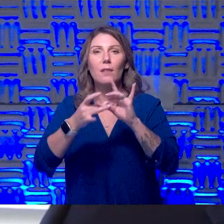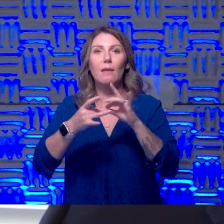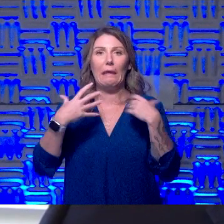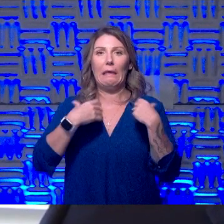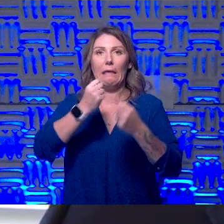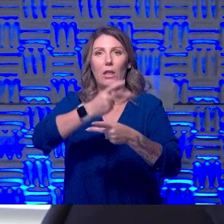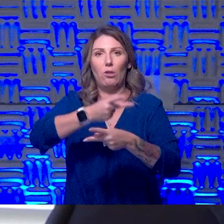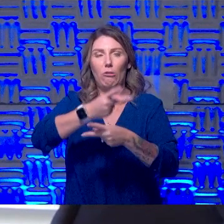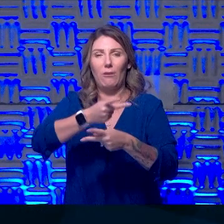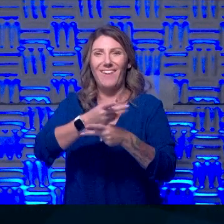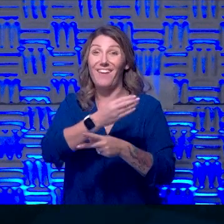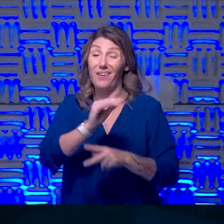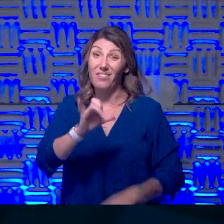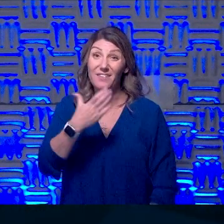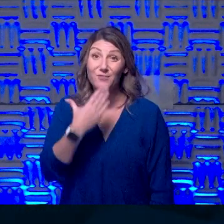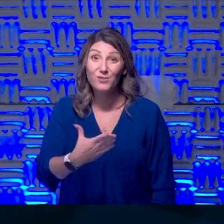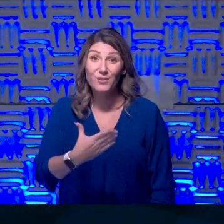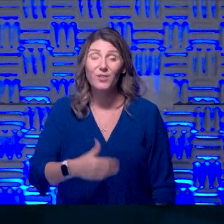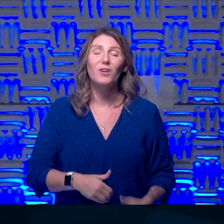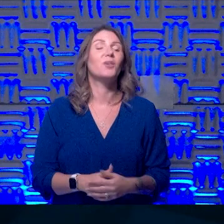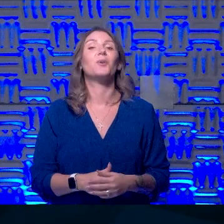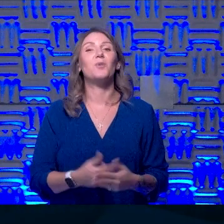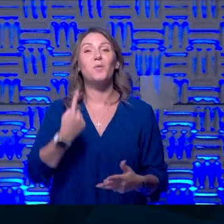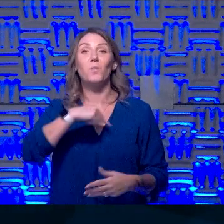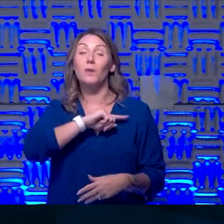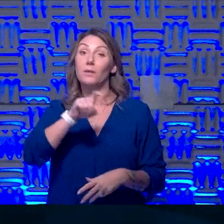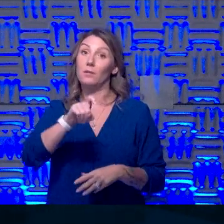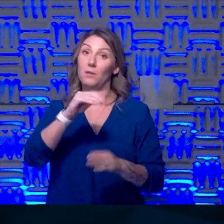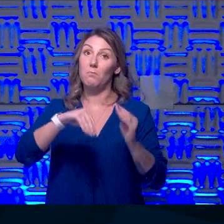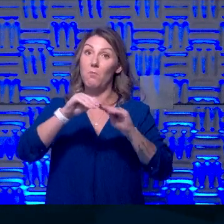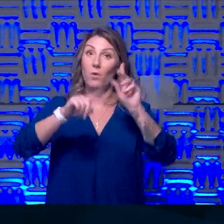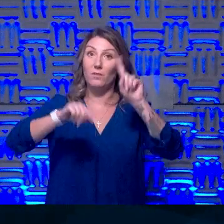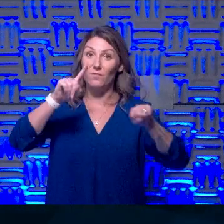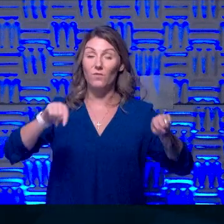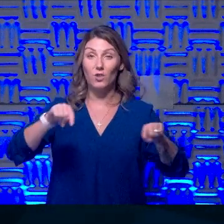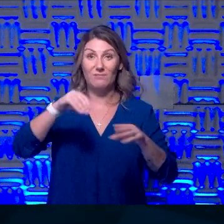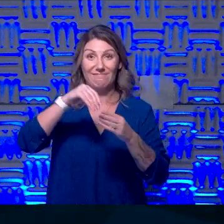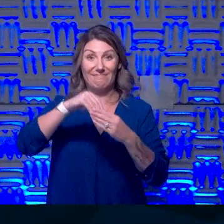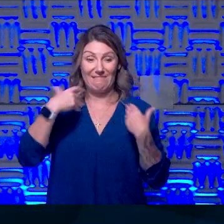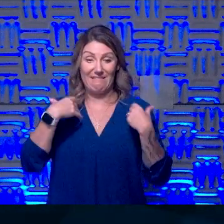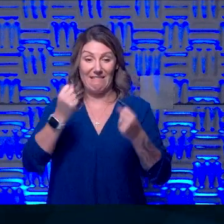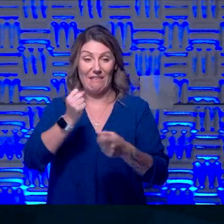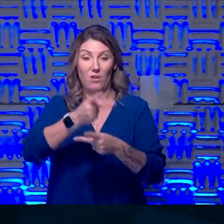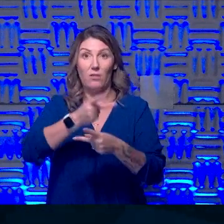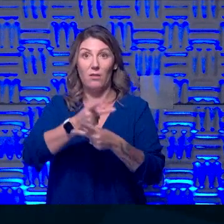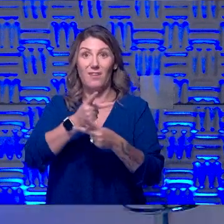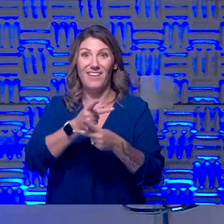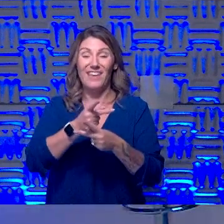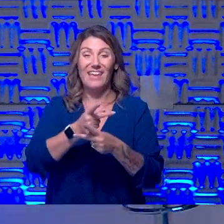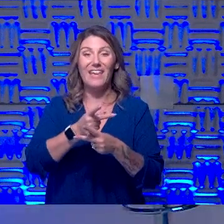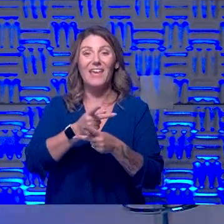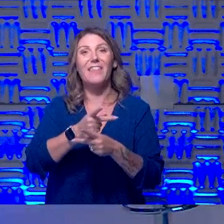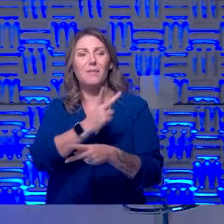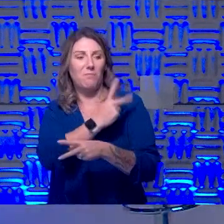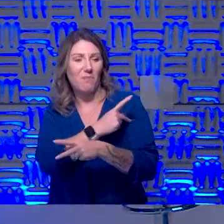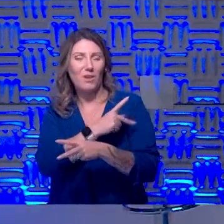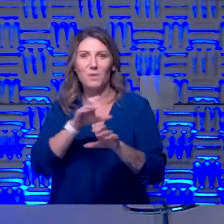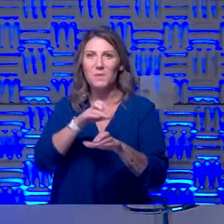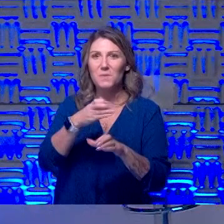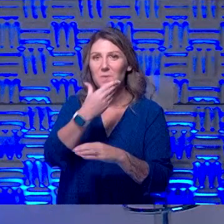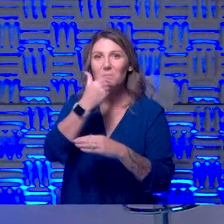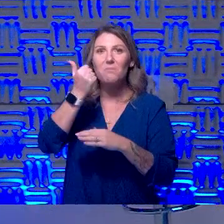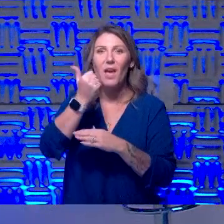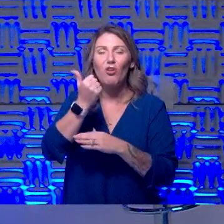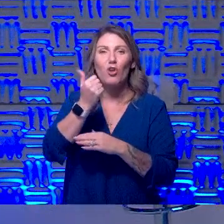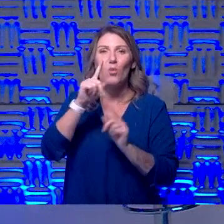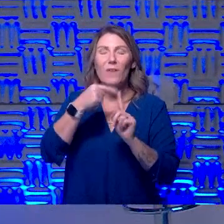I think is a good thing as well. Yeah, we desperately need that more diversity in the healthcare workforce because we know that patients do a lot better when they have a physician who looks something